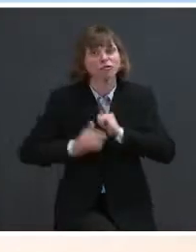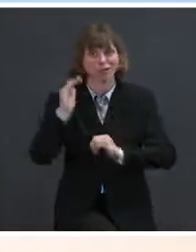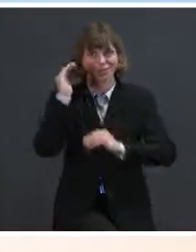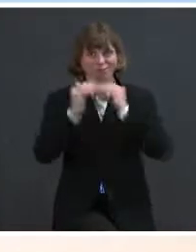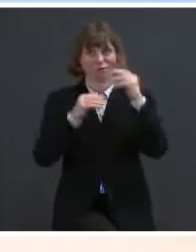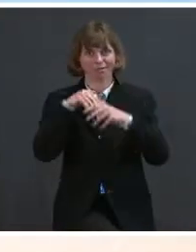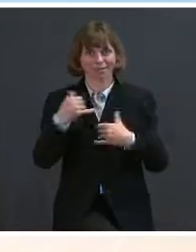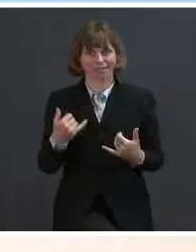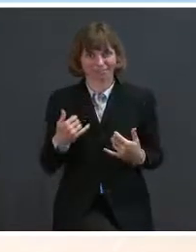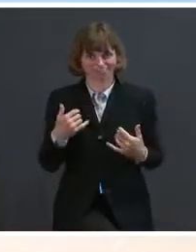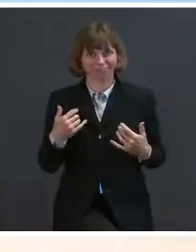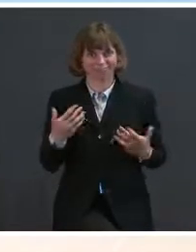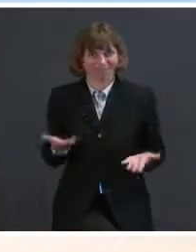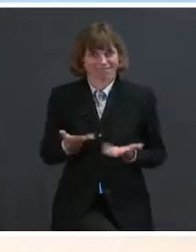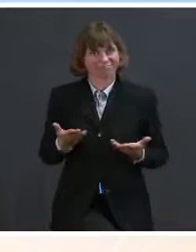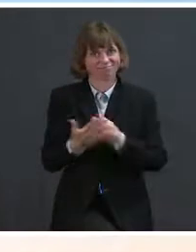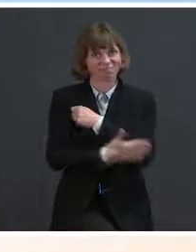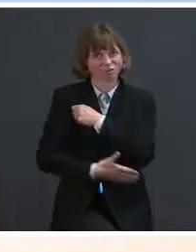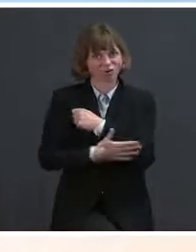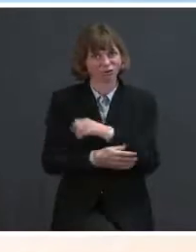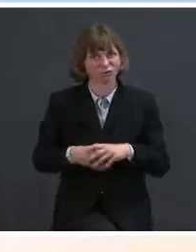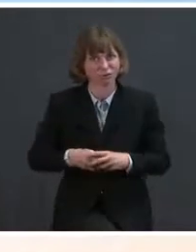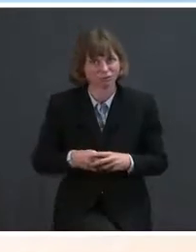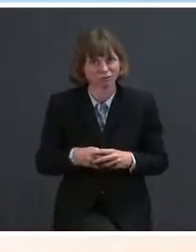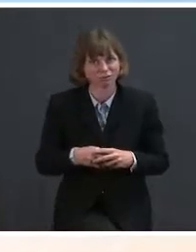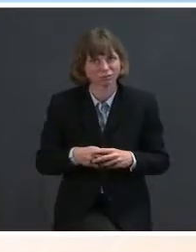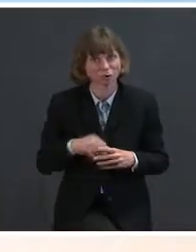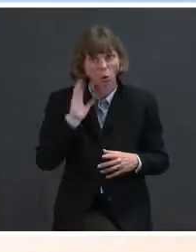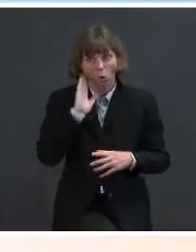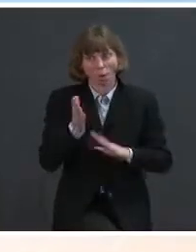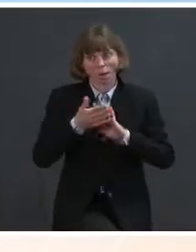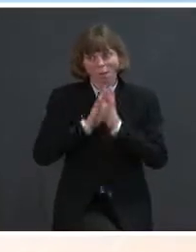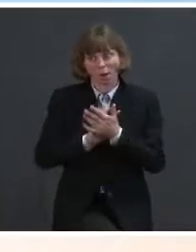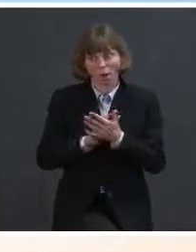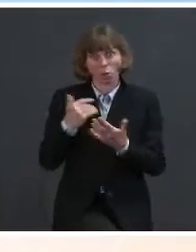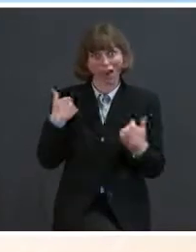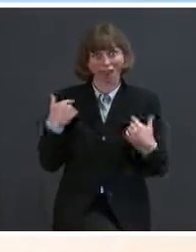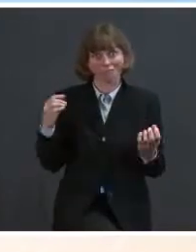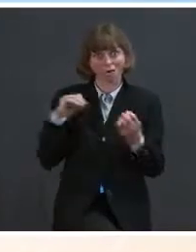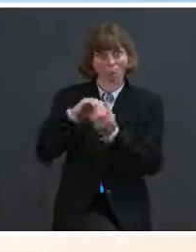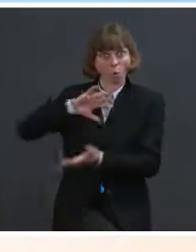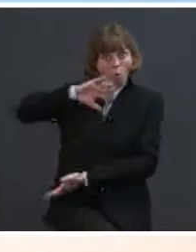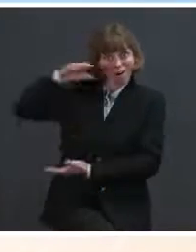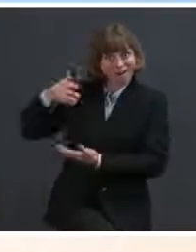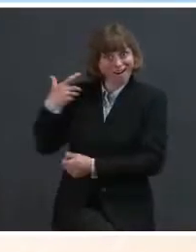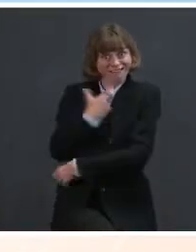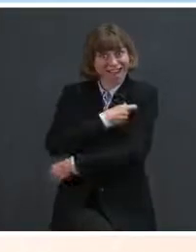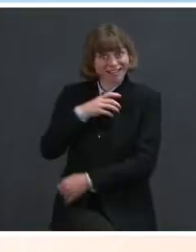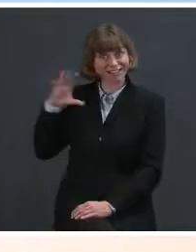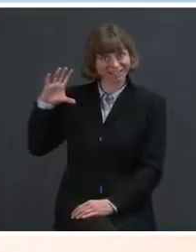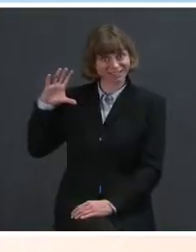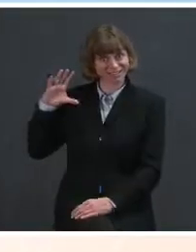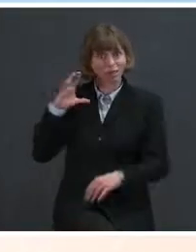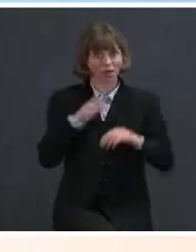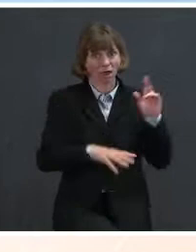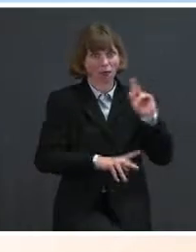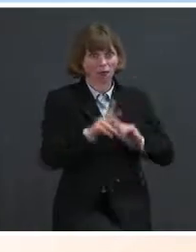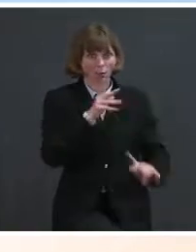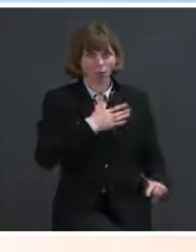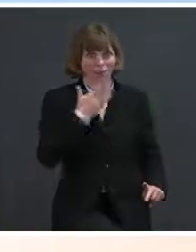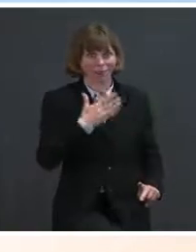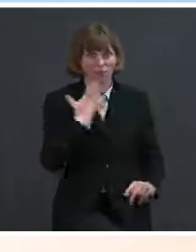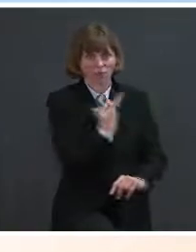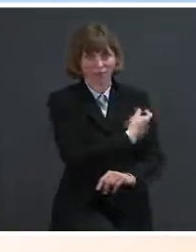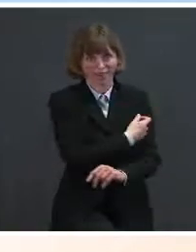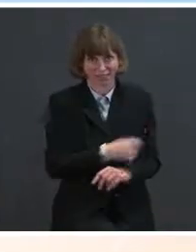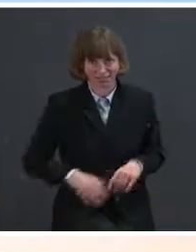and it will get to the point where we have more vaccines than people who want to take the vaccine, and we see that on the horizon. So